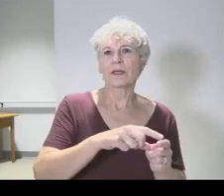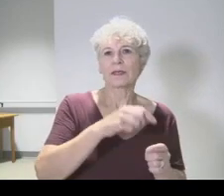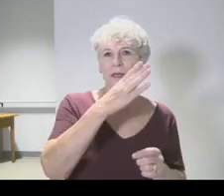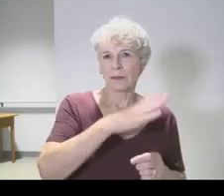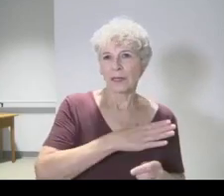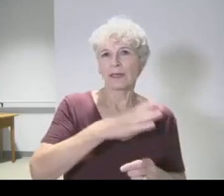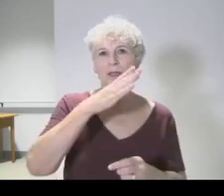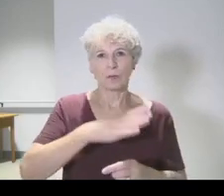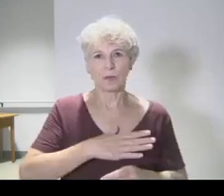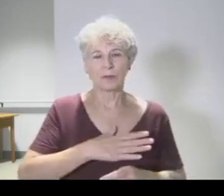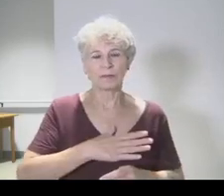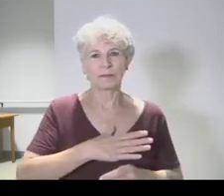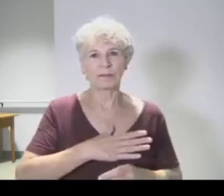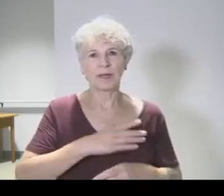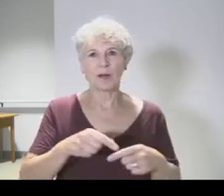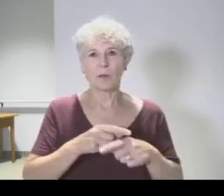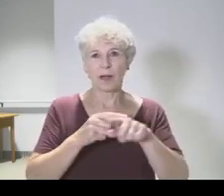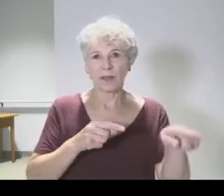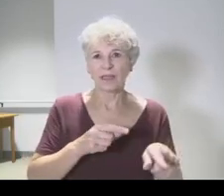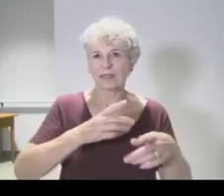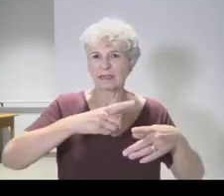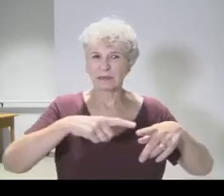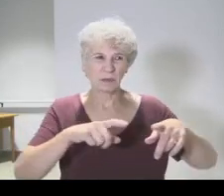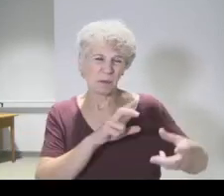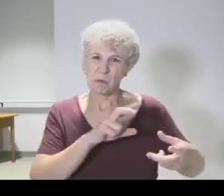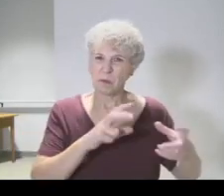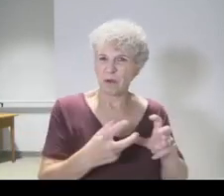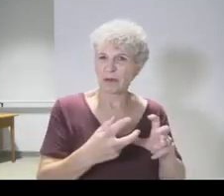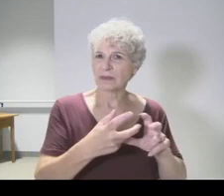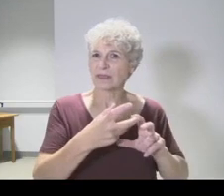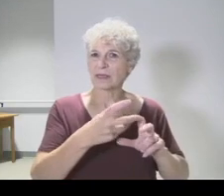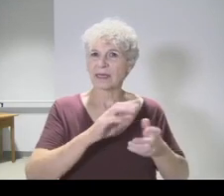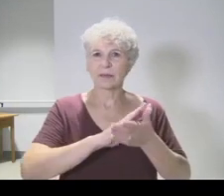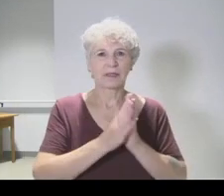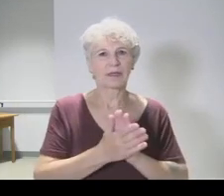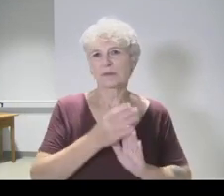woman. When this is warped, then it becomes immorality.